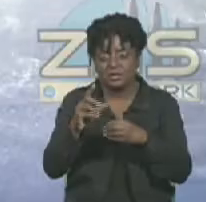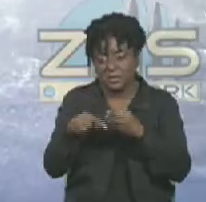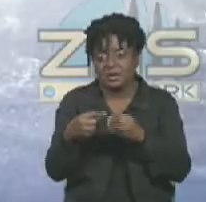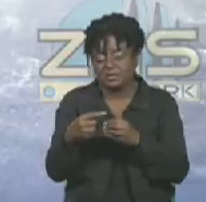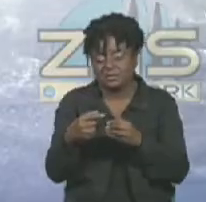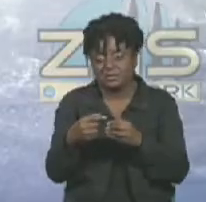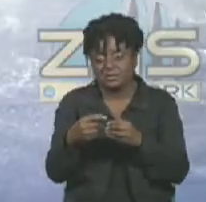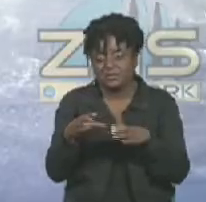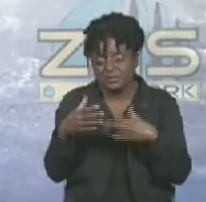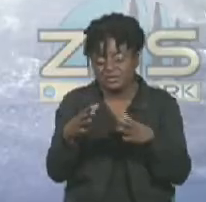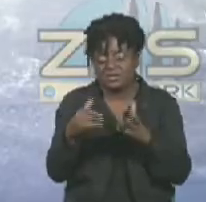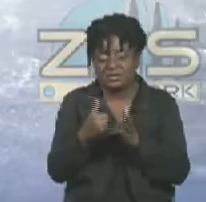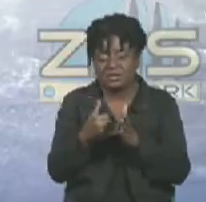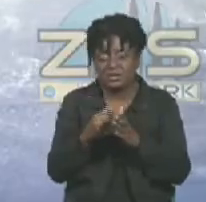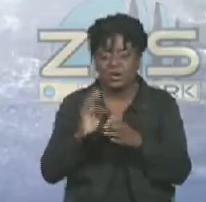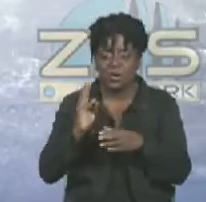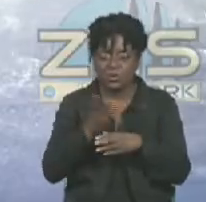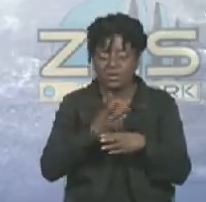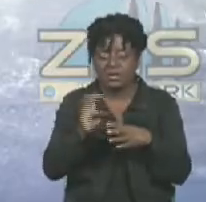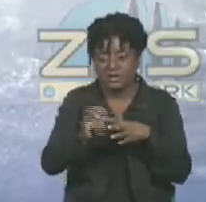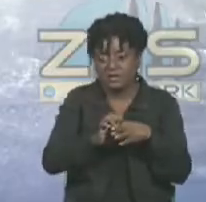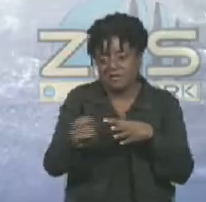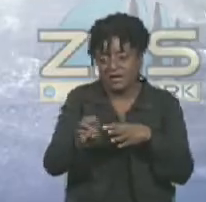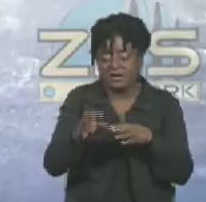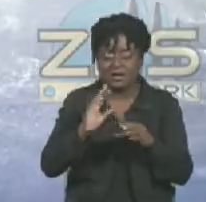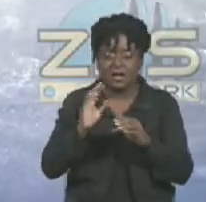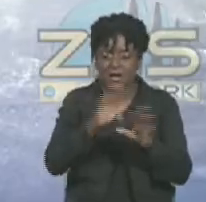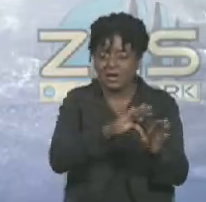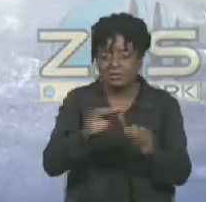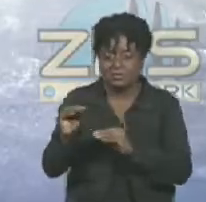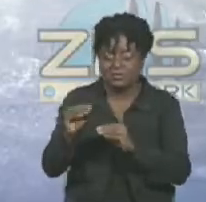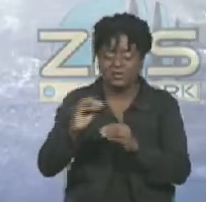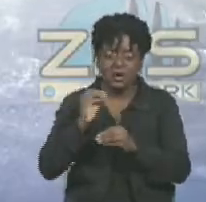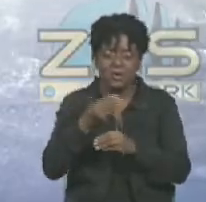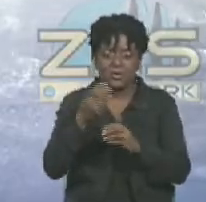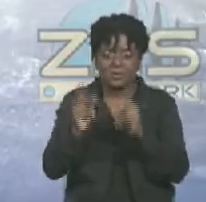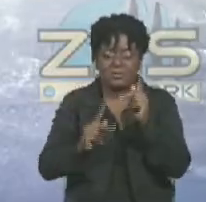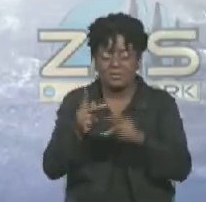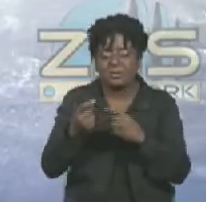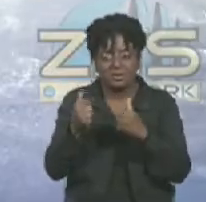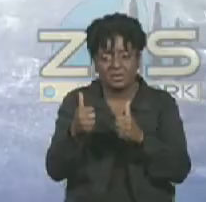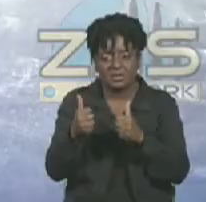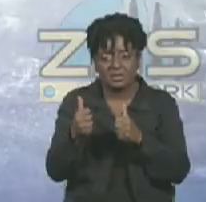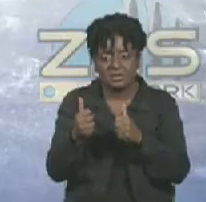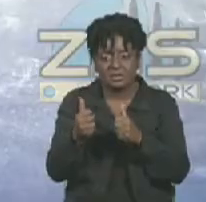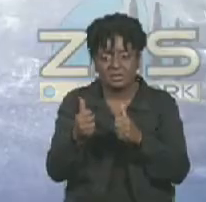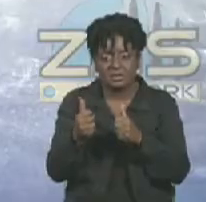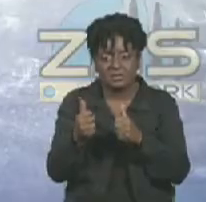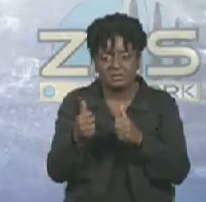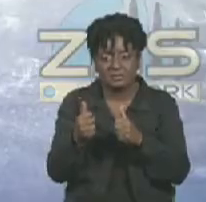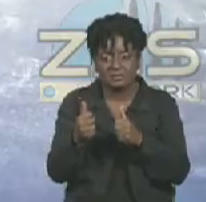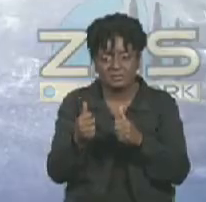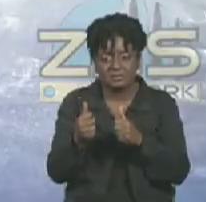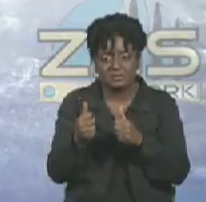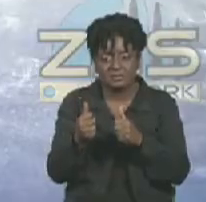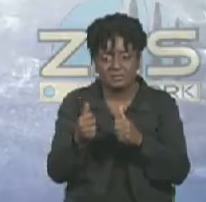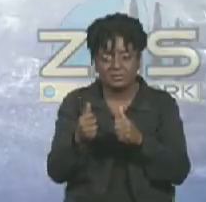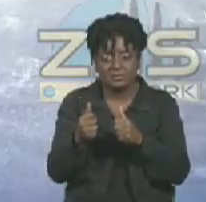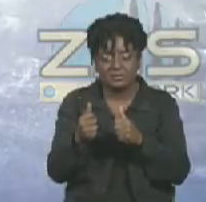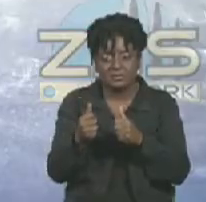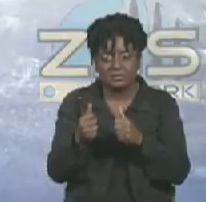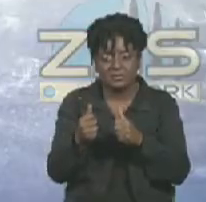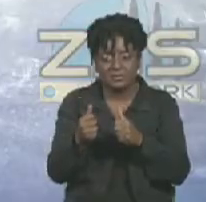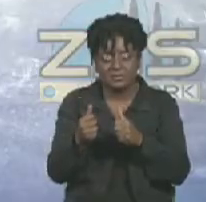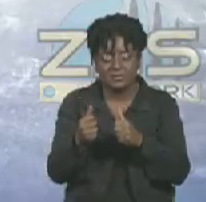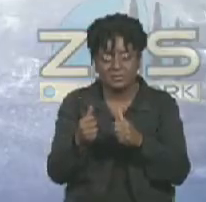as early as possible. So basically our people were almost out the door by Wednesday, which gave a lot of breath for the local Biminites who saw what we saw coming